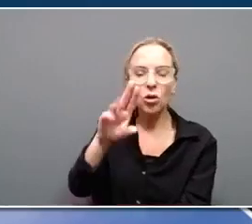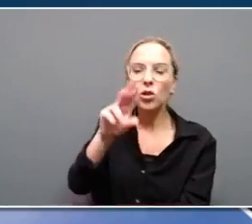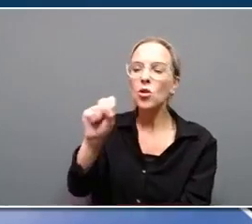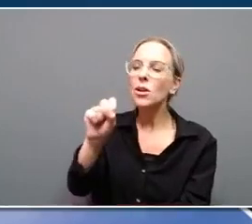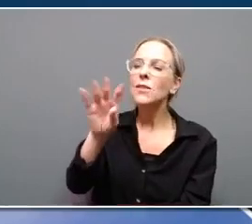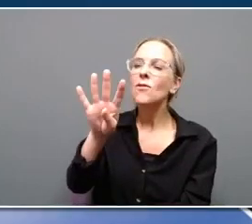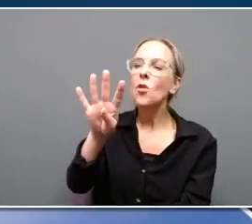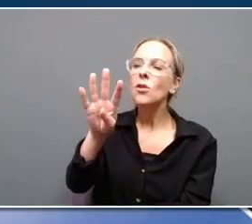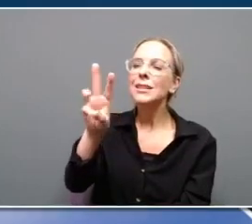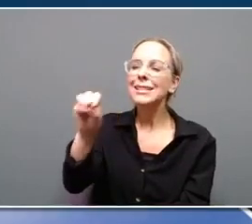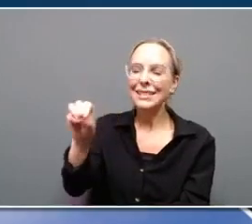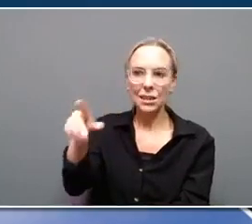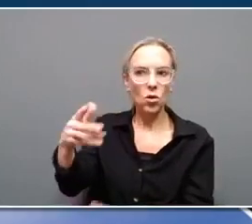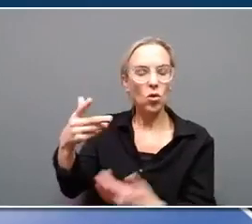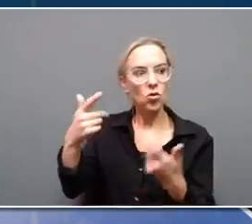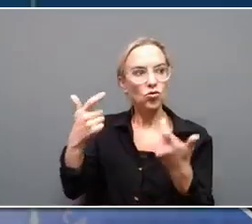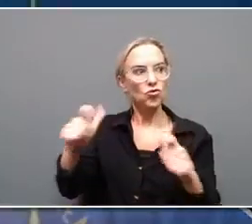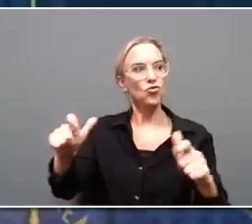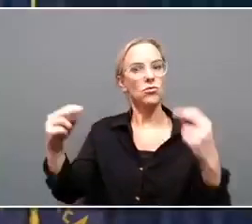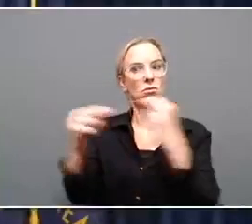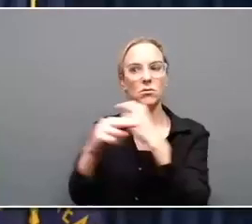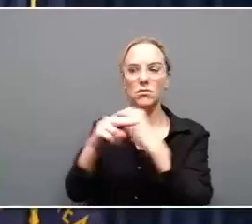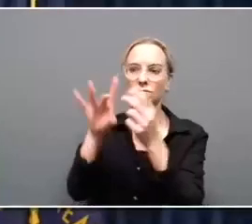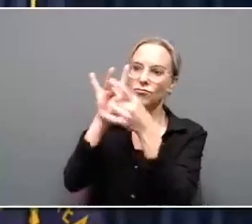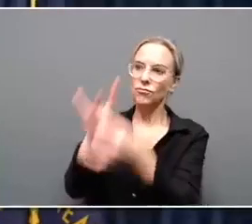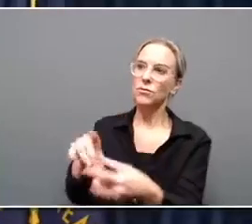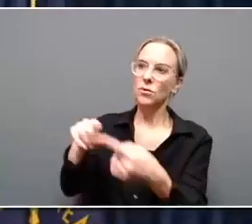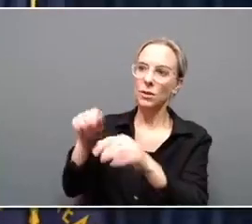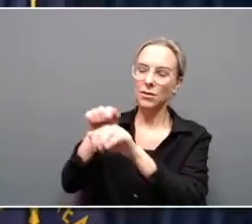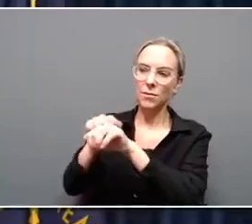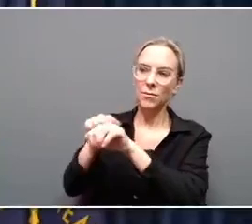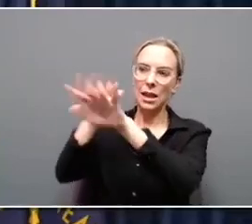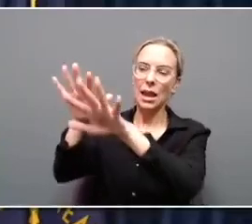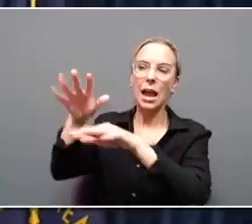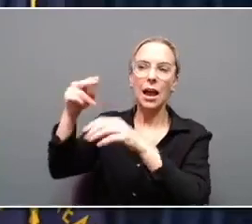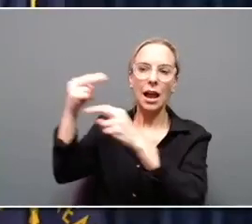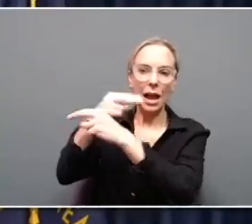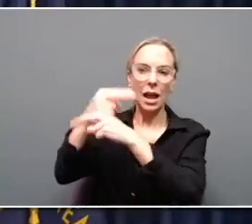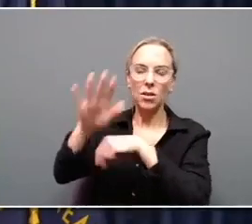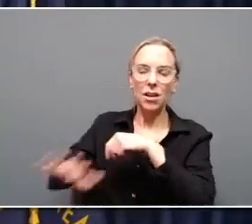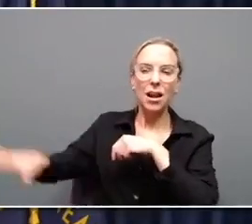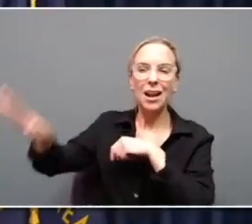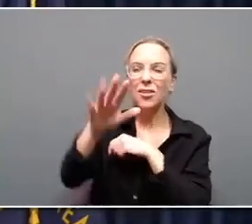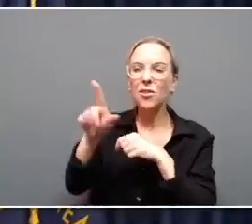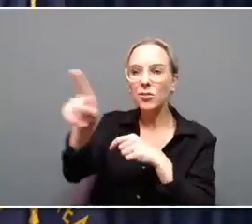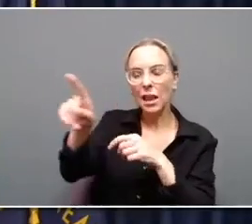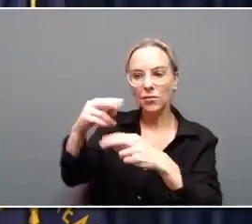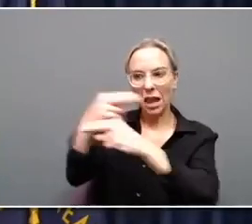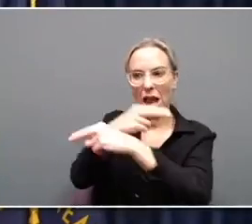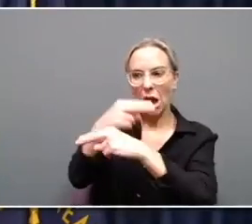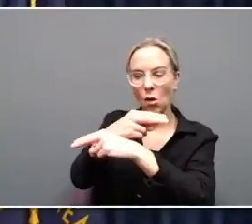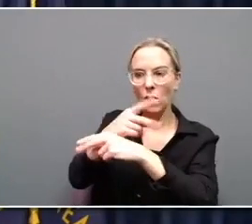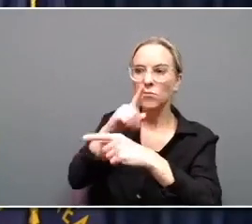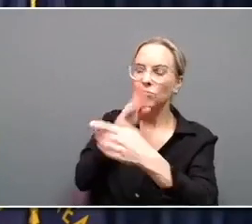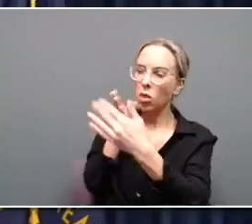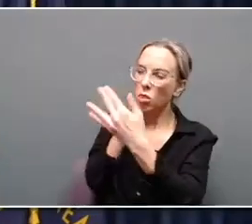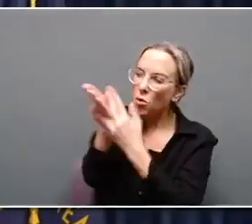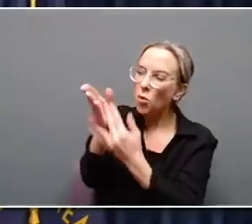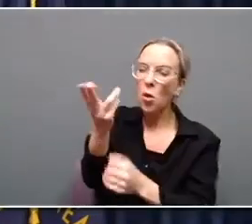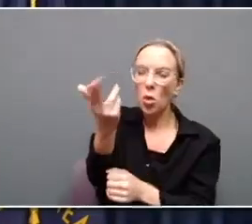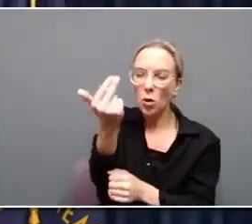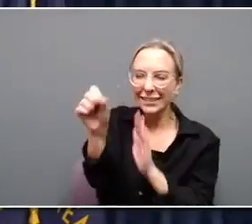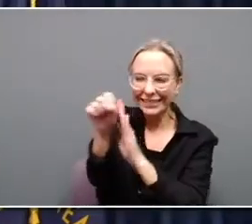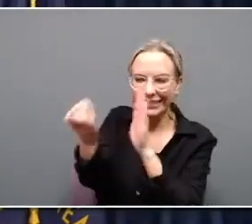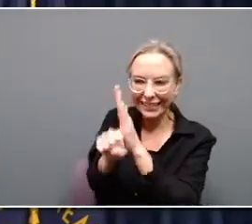route and a key part of the Appalachian Development Highway that spans across 13 states to build an economic pathway to